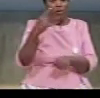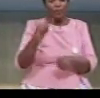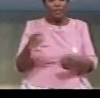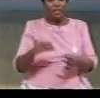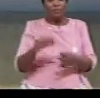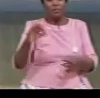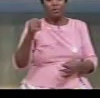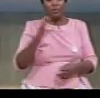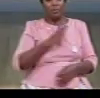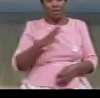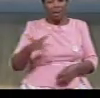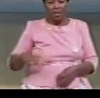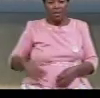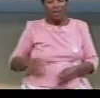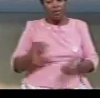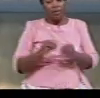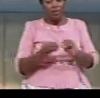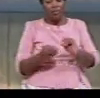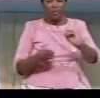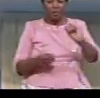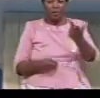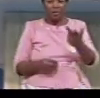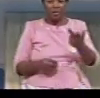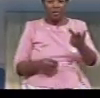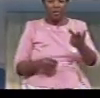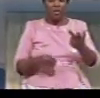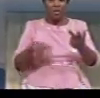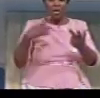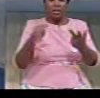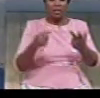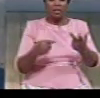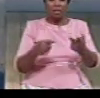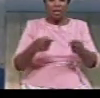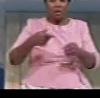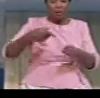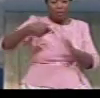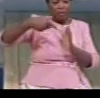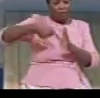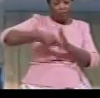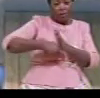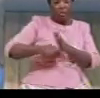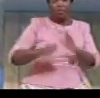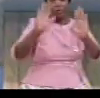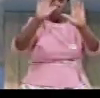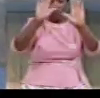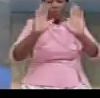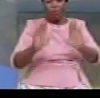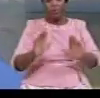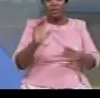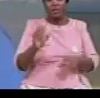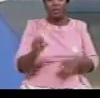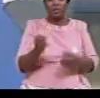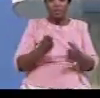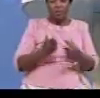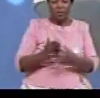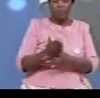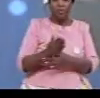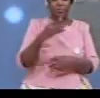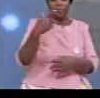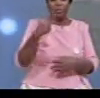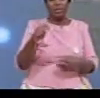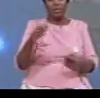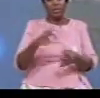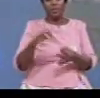of Christ. Number three, the profound wonders through the